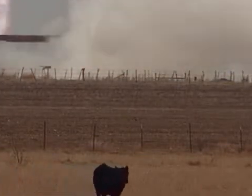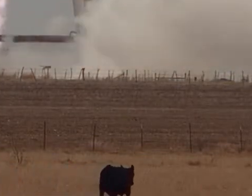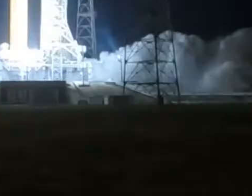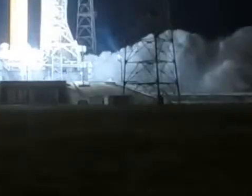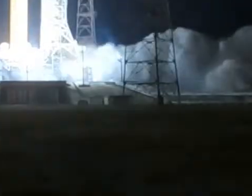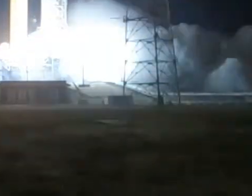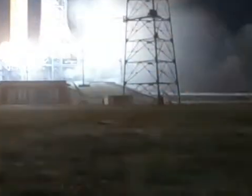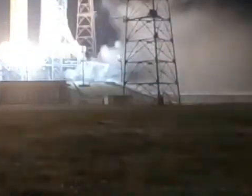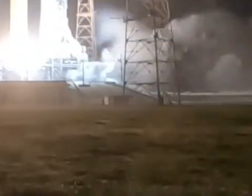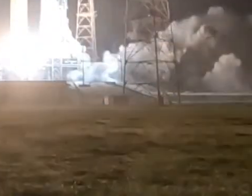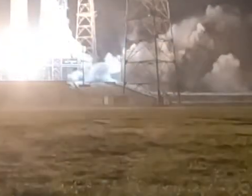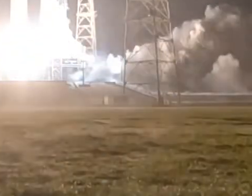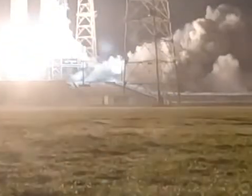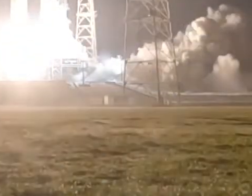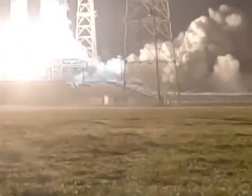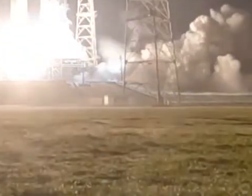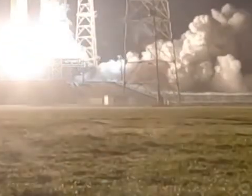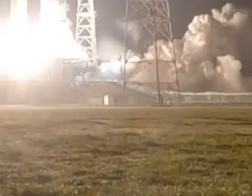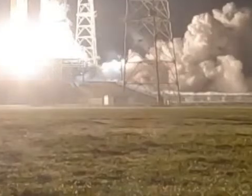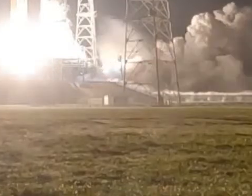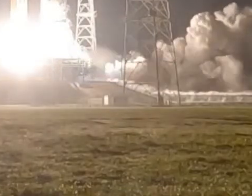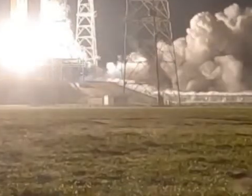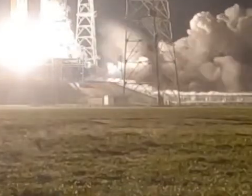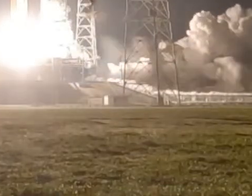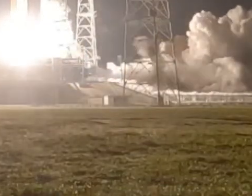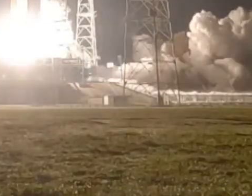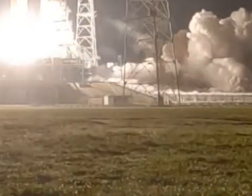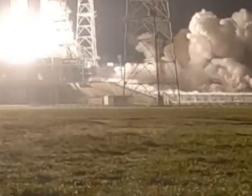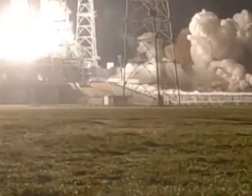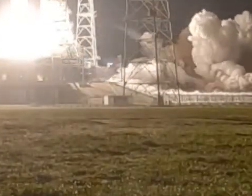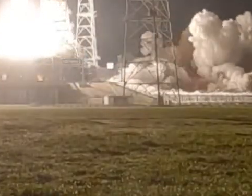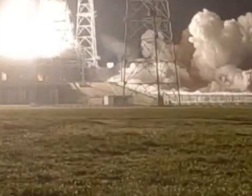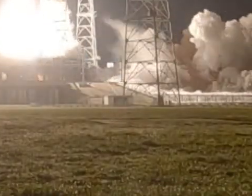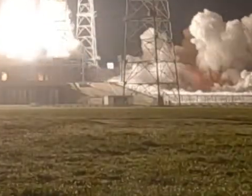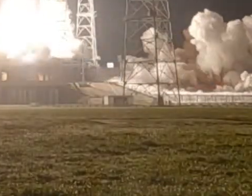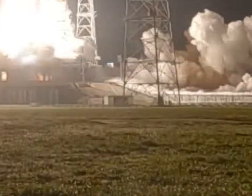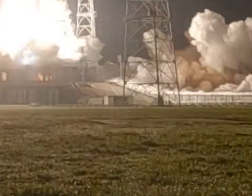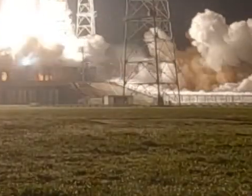We rise together, back to the moon and beyond.